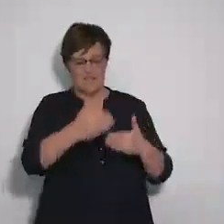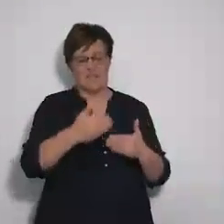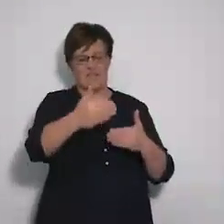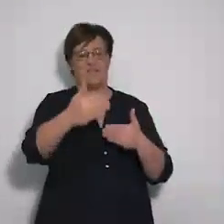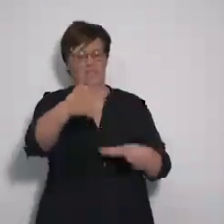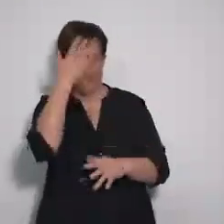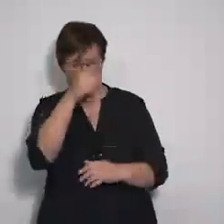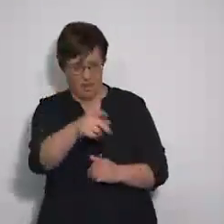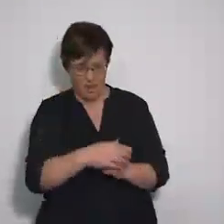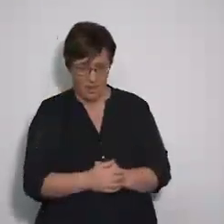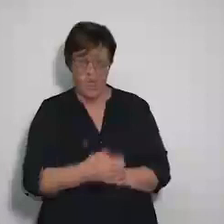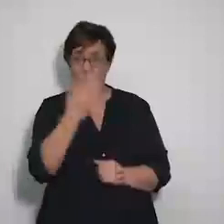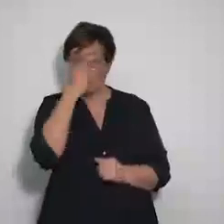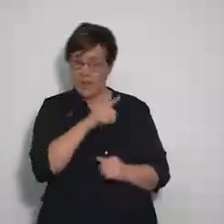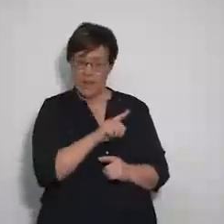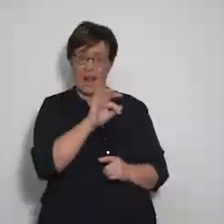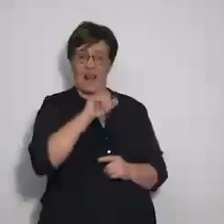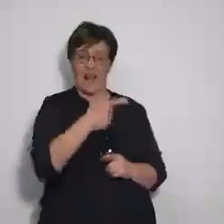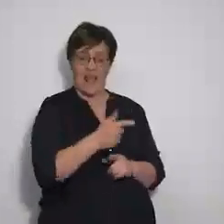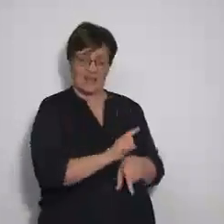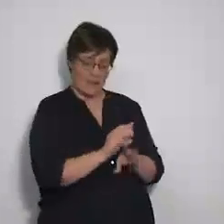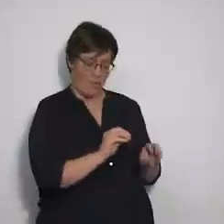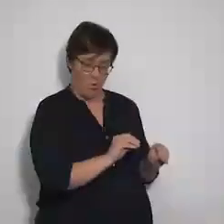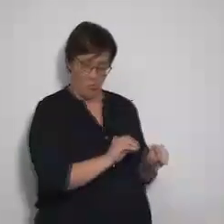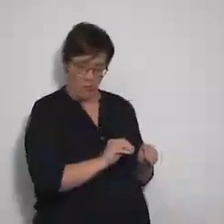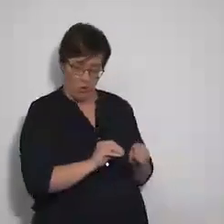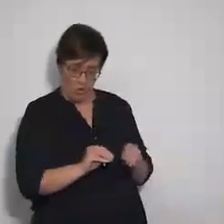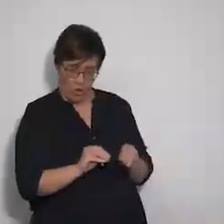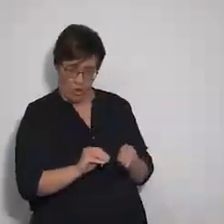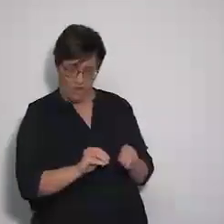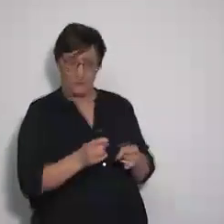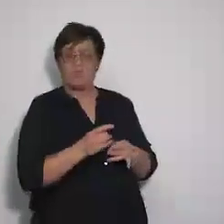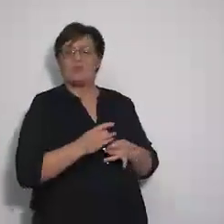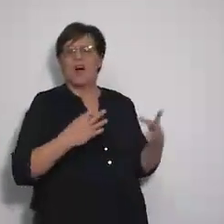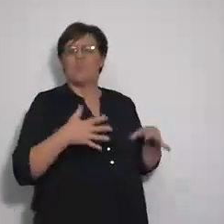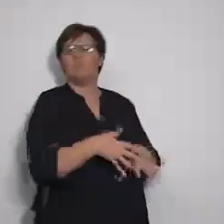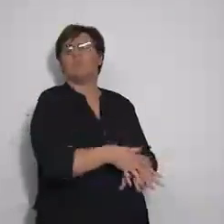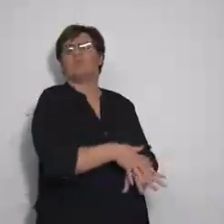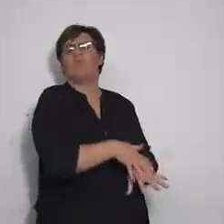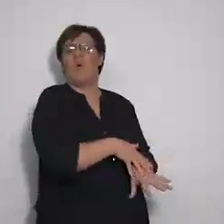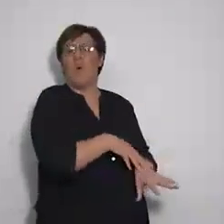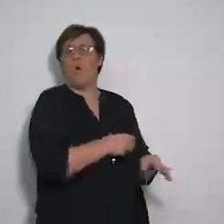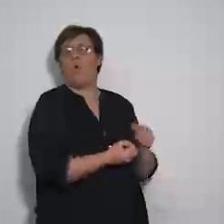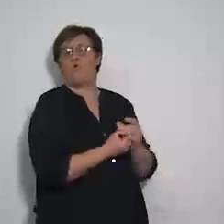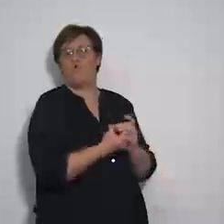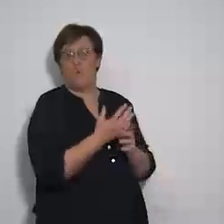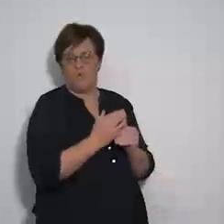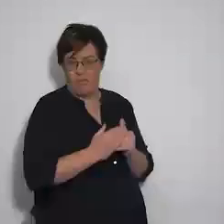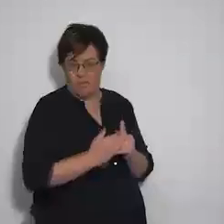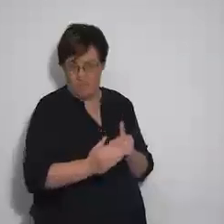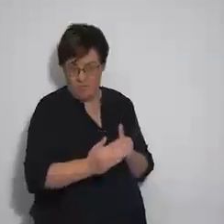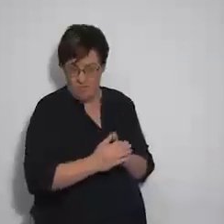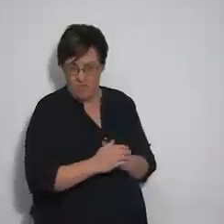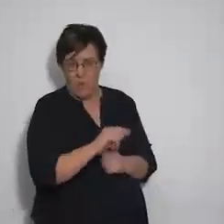we already know about. We know the lag phase is slow growth